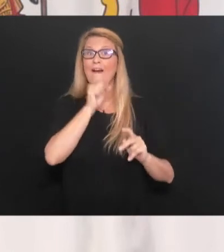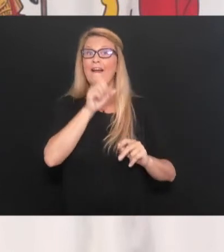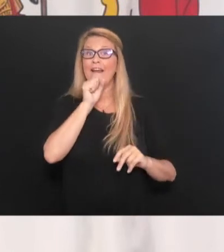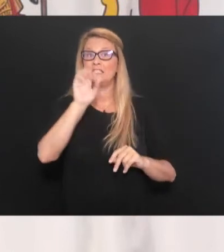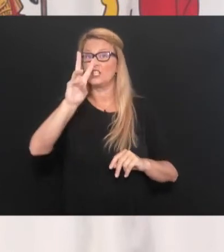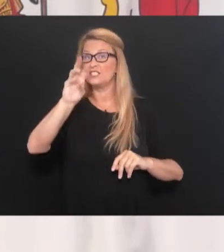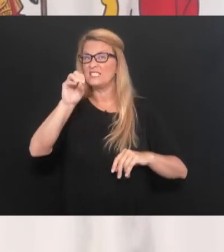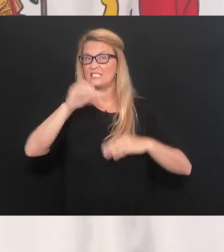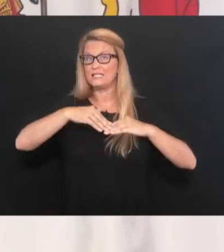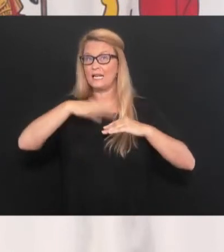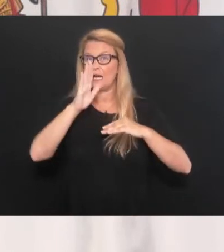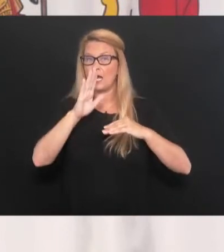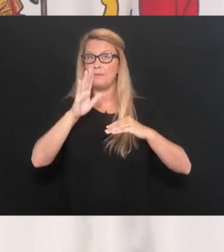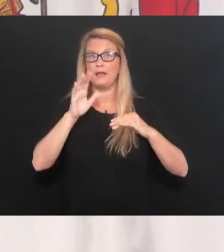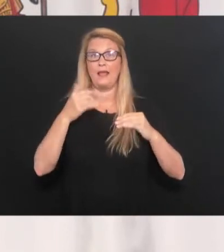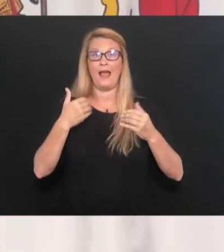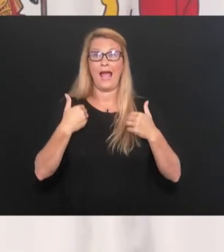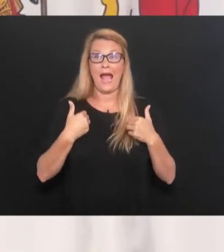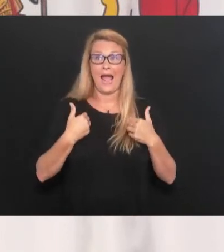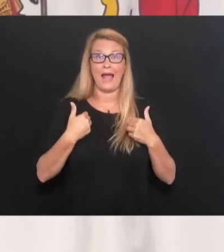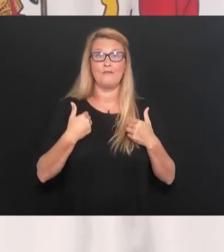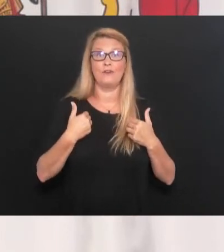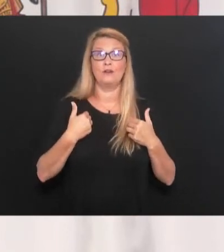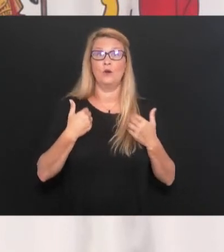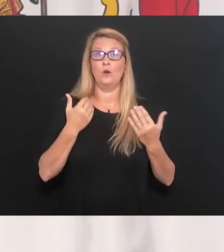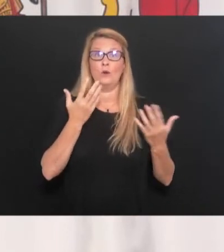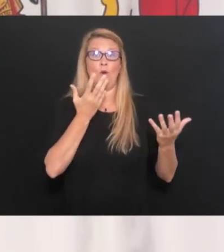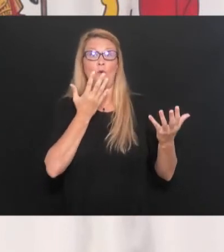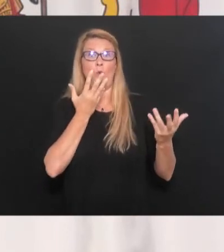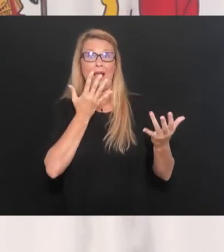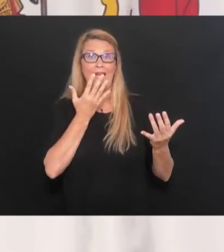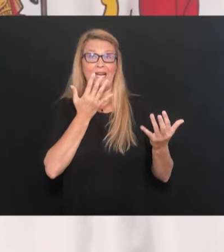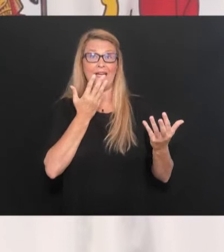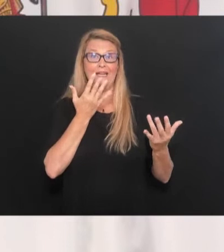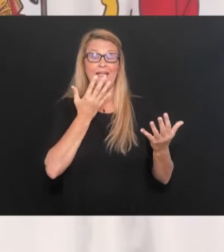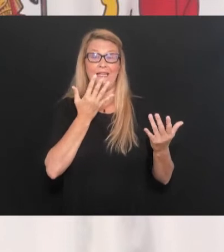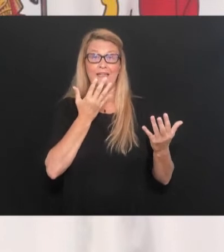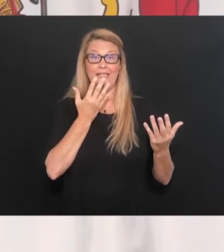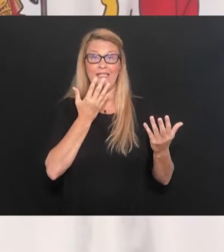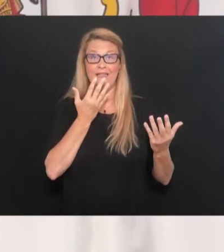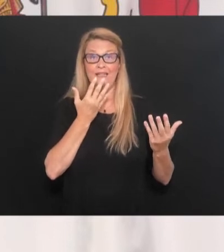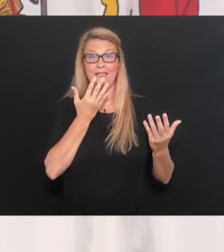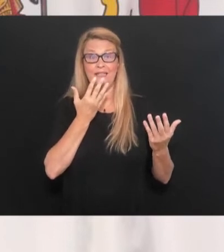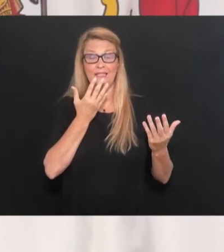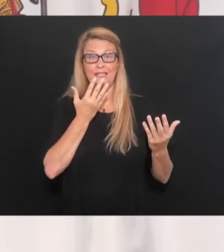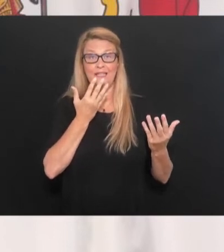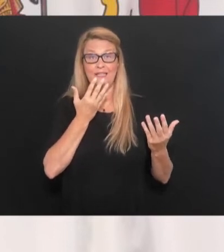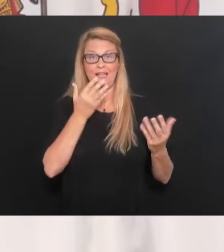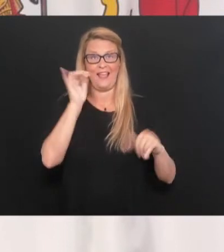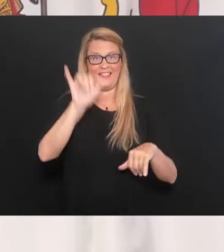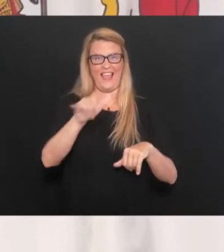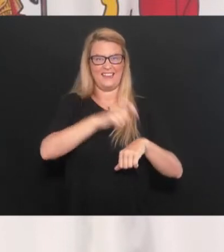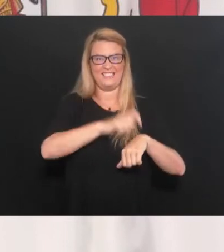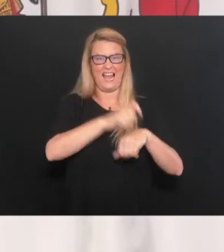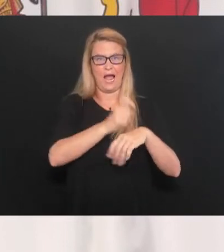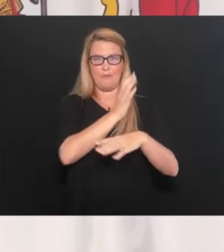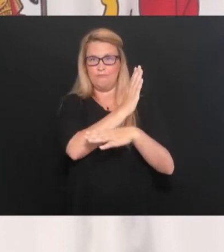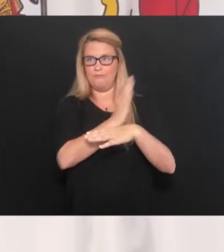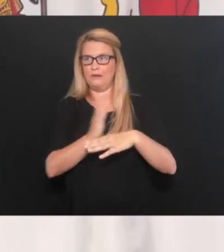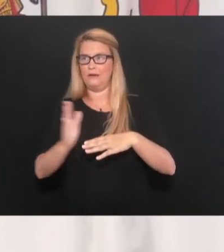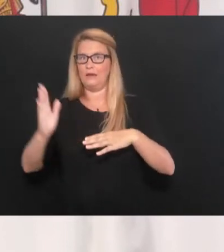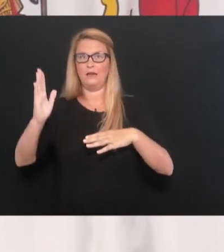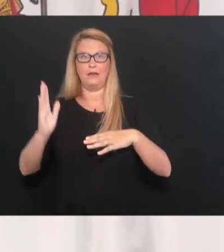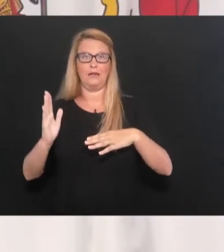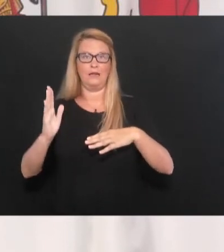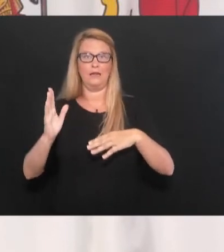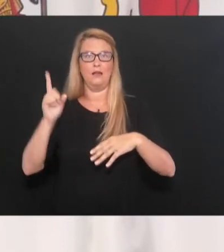older that absolutely are out way beyond, you know, the time period that even the Biden